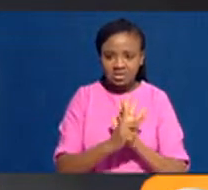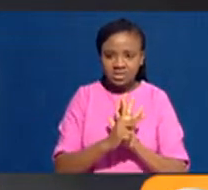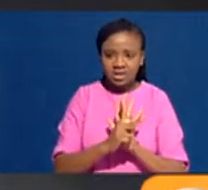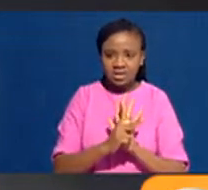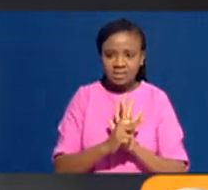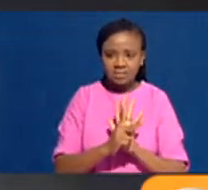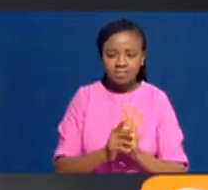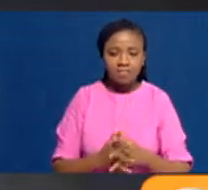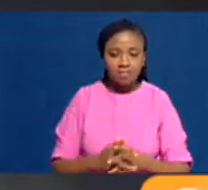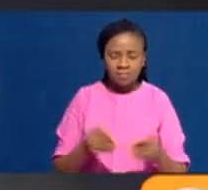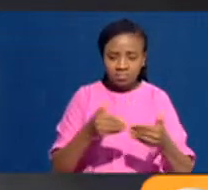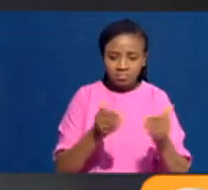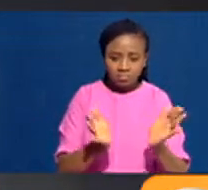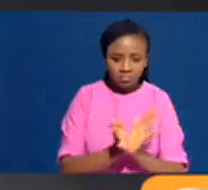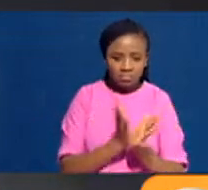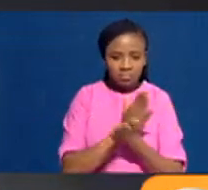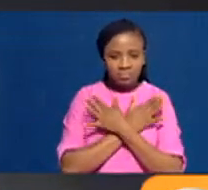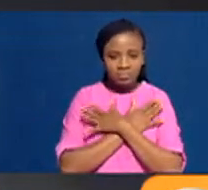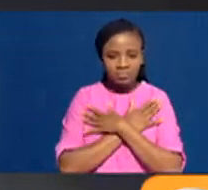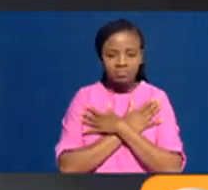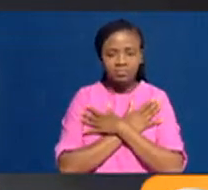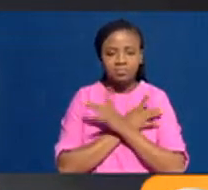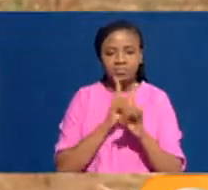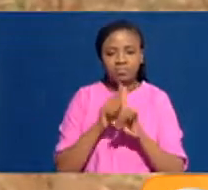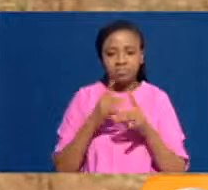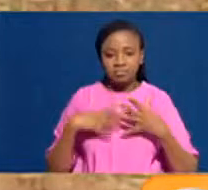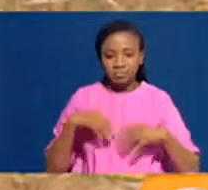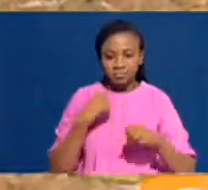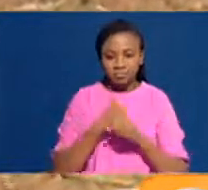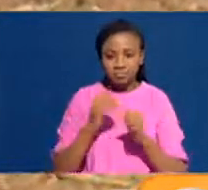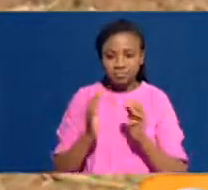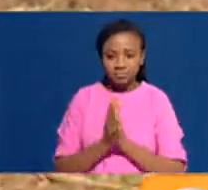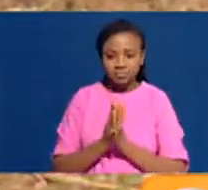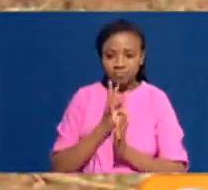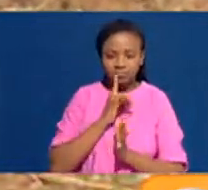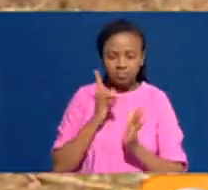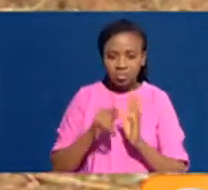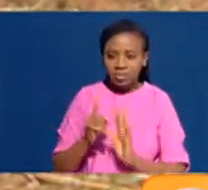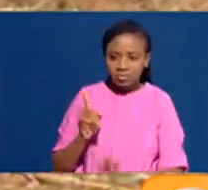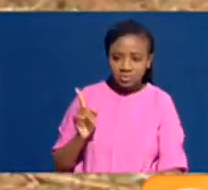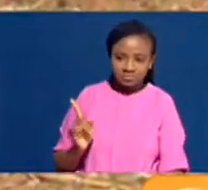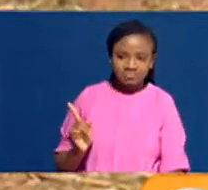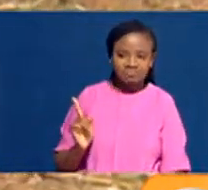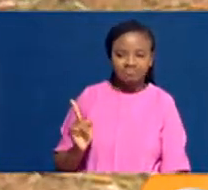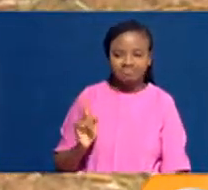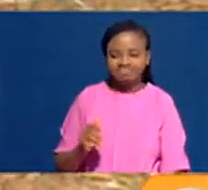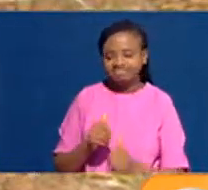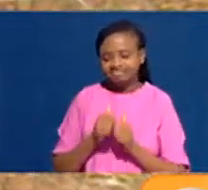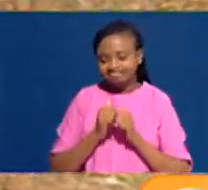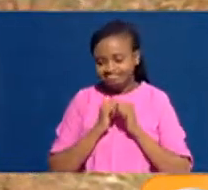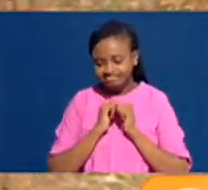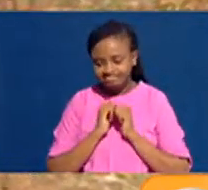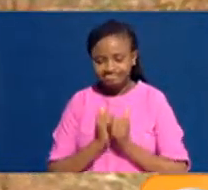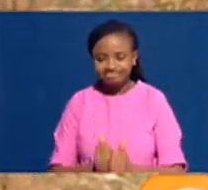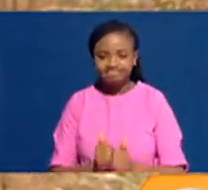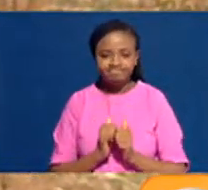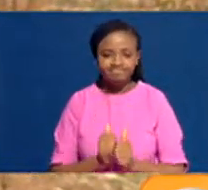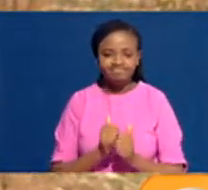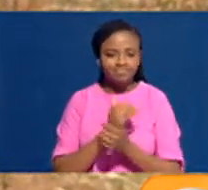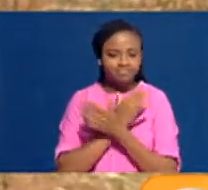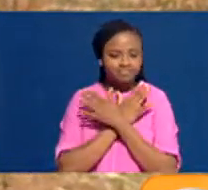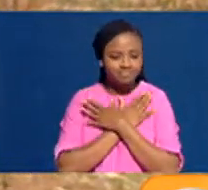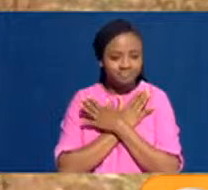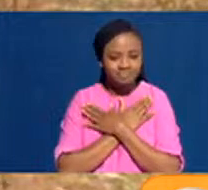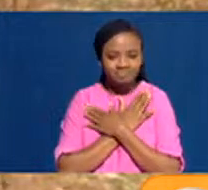County. Family, friends and colleagues paid tribute to the late Evelyne Ogutu, who they described as a great